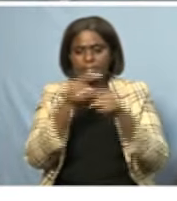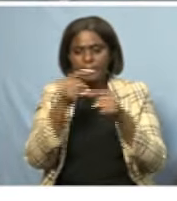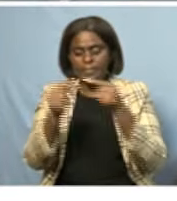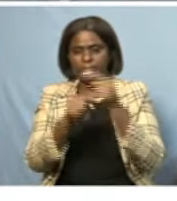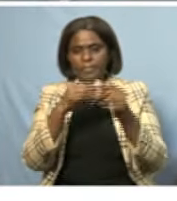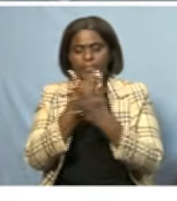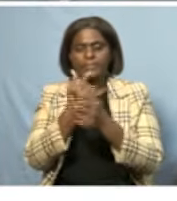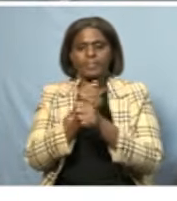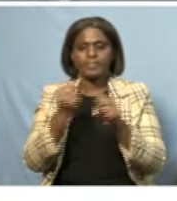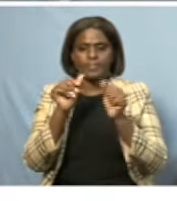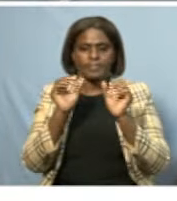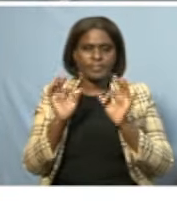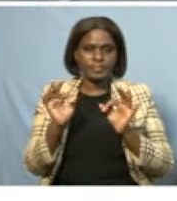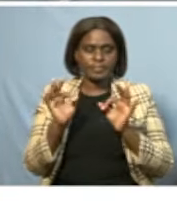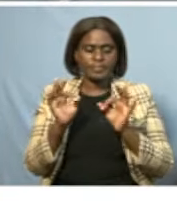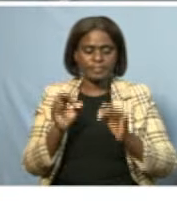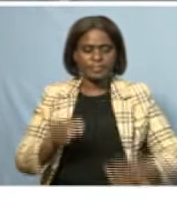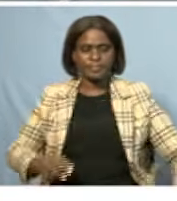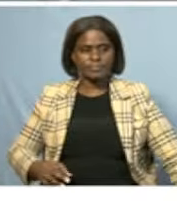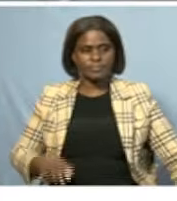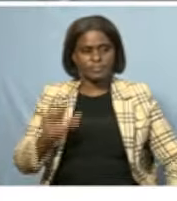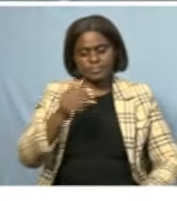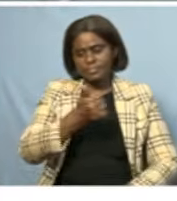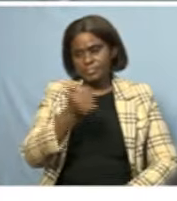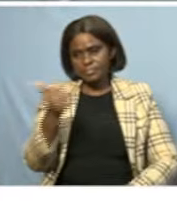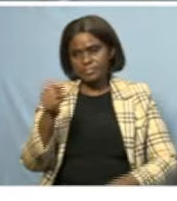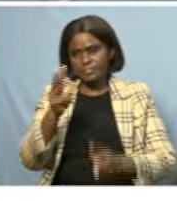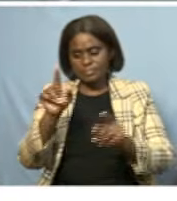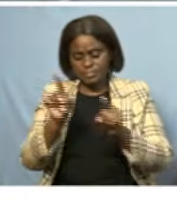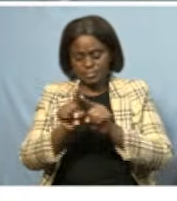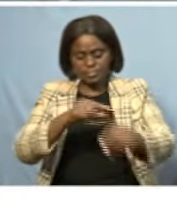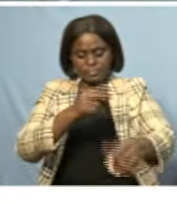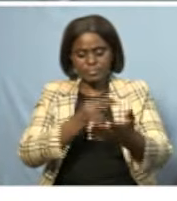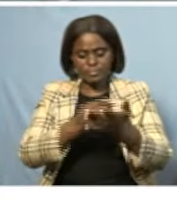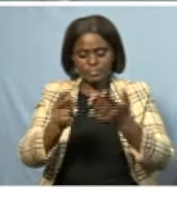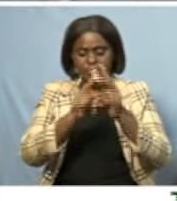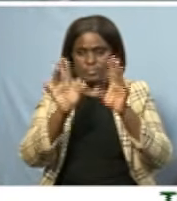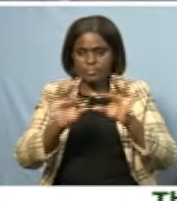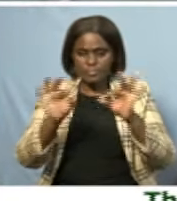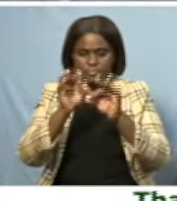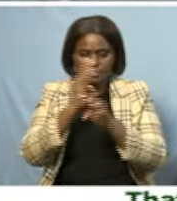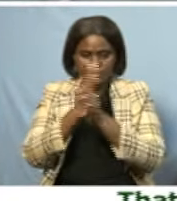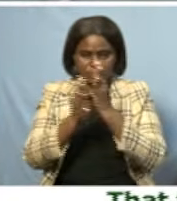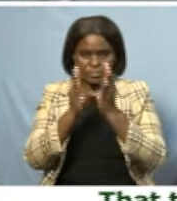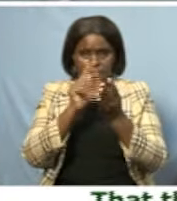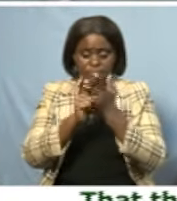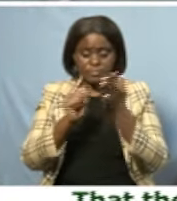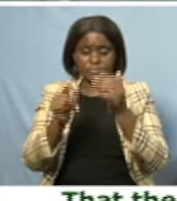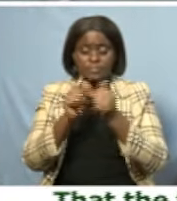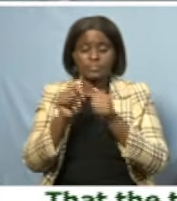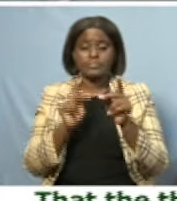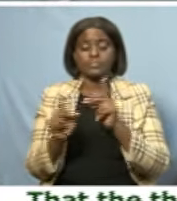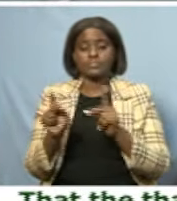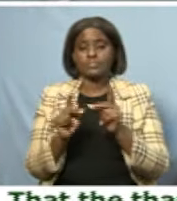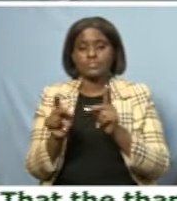are resolved efficiently. On the other hand, integrity is key to building trust among